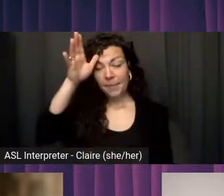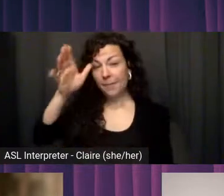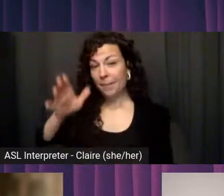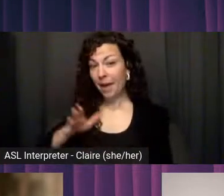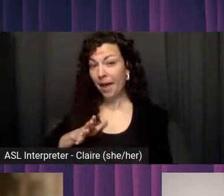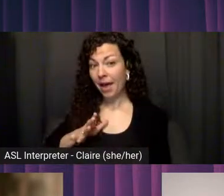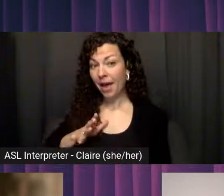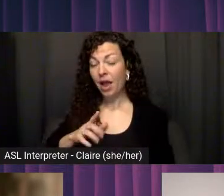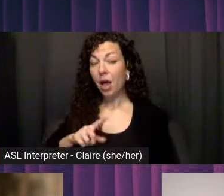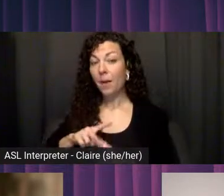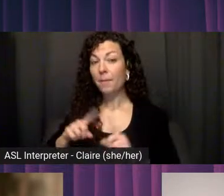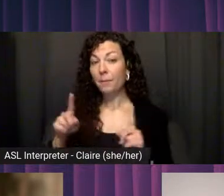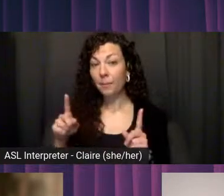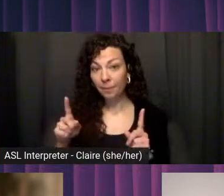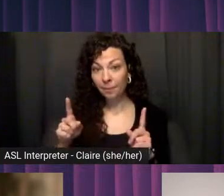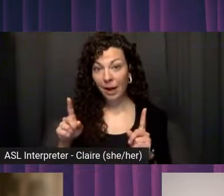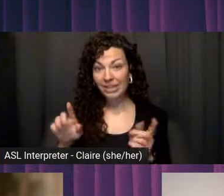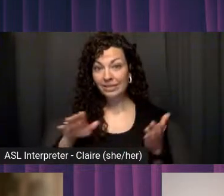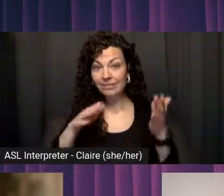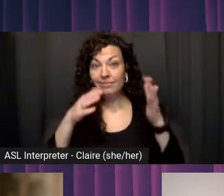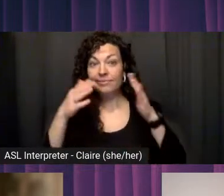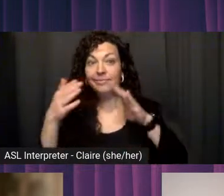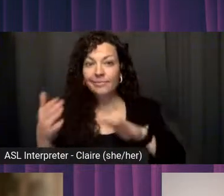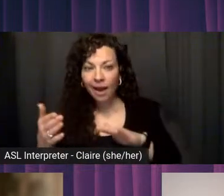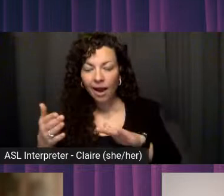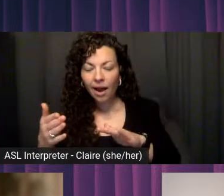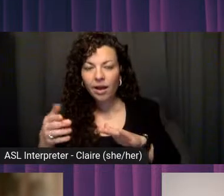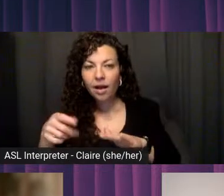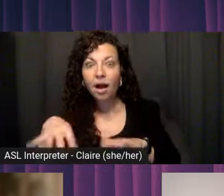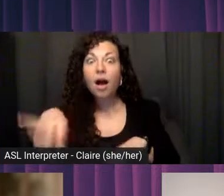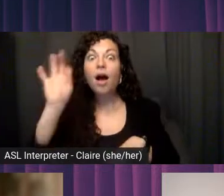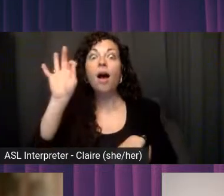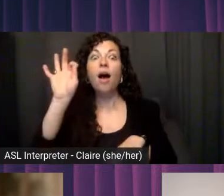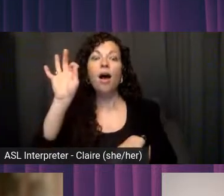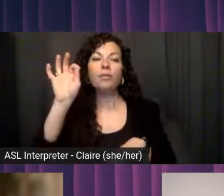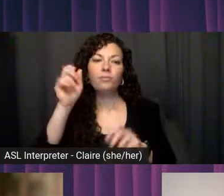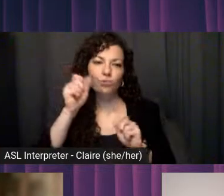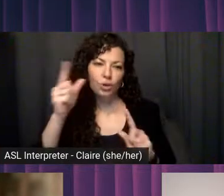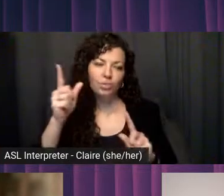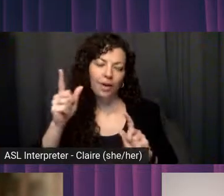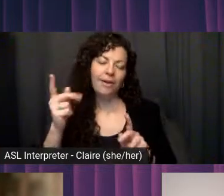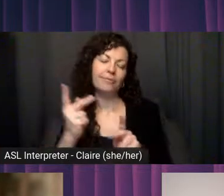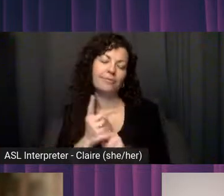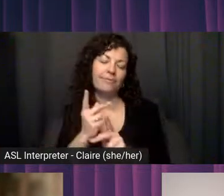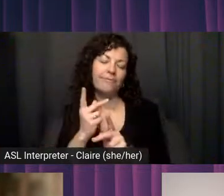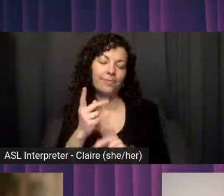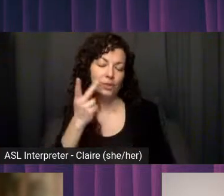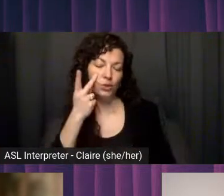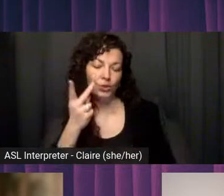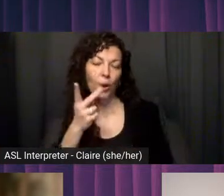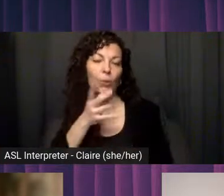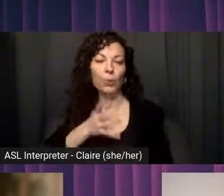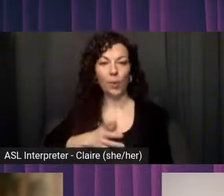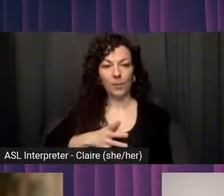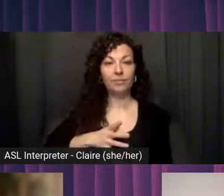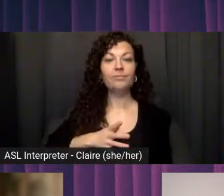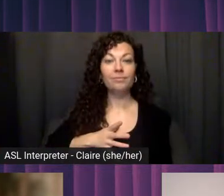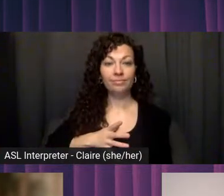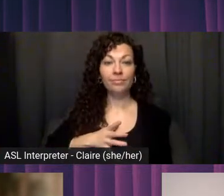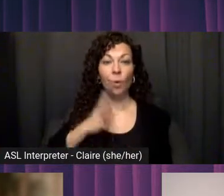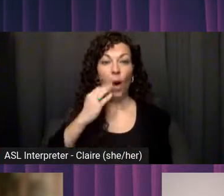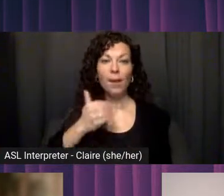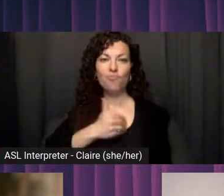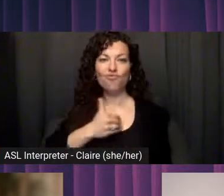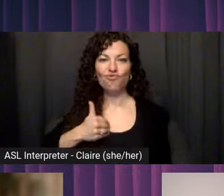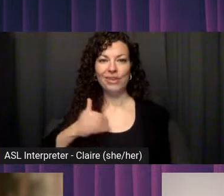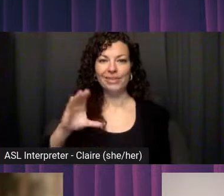identity was revealed upon his death when he died from untreated breast cancer. So an example then of someone who